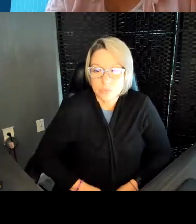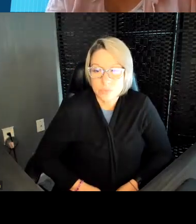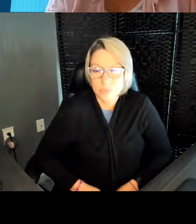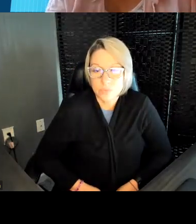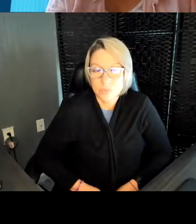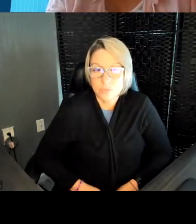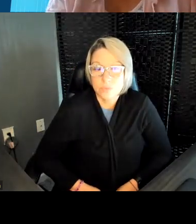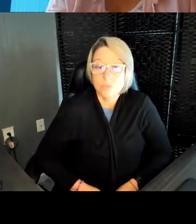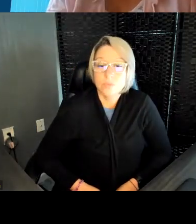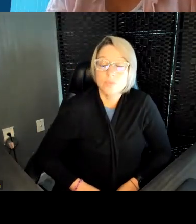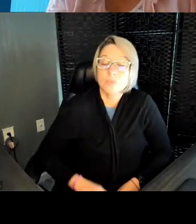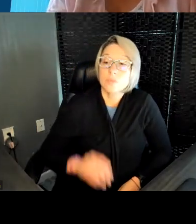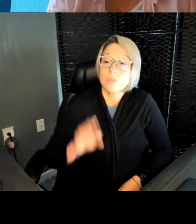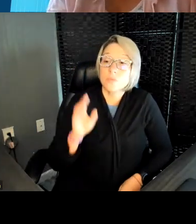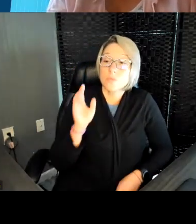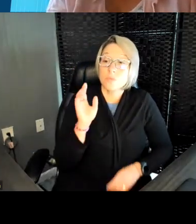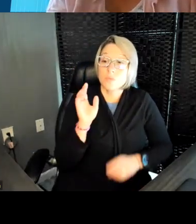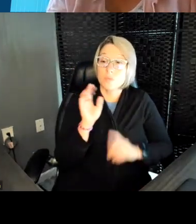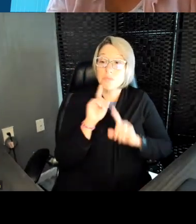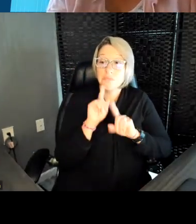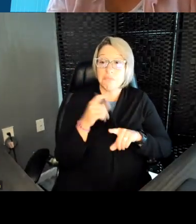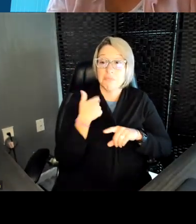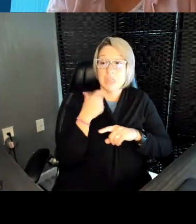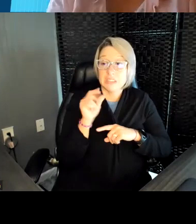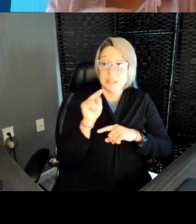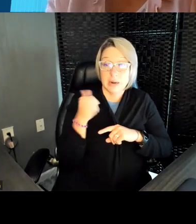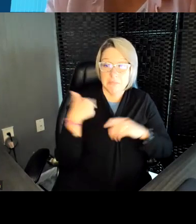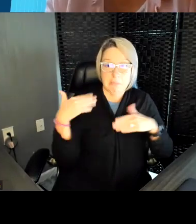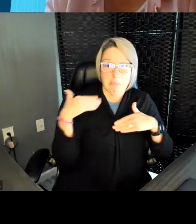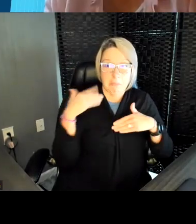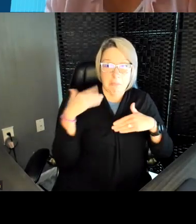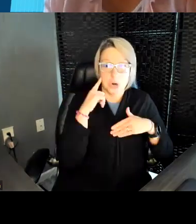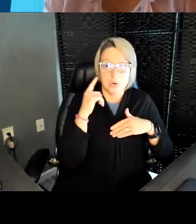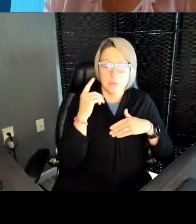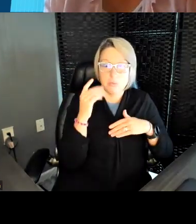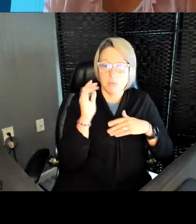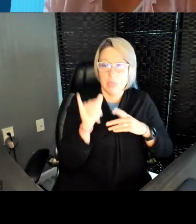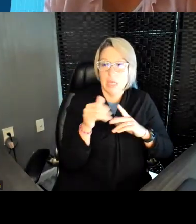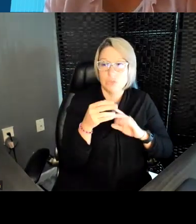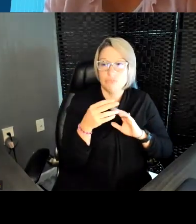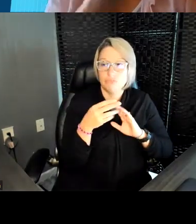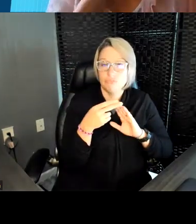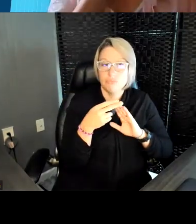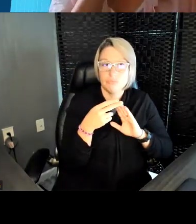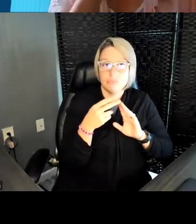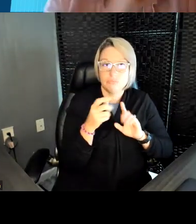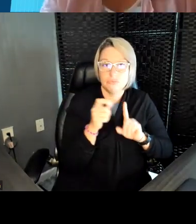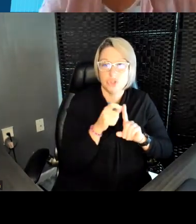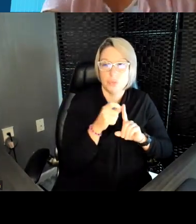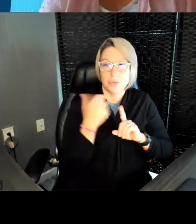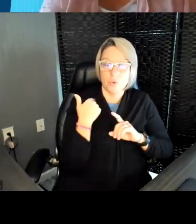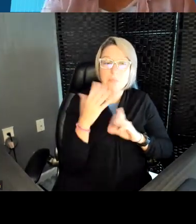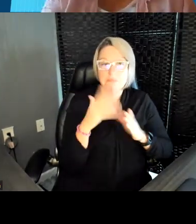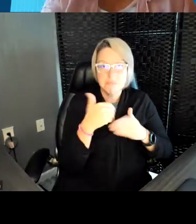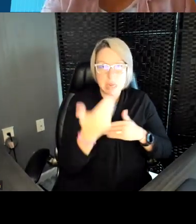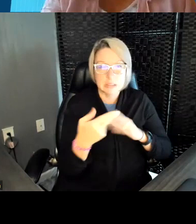Well, I can Anybody? say for myself, I don't know that. I haven't heard of that before. This is Okay. dumb. Well, let's just go to the next slide.